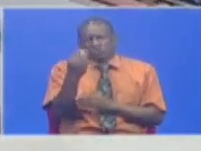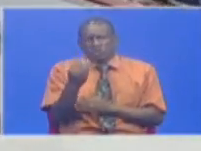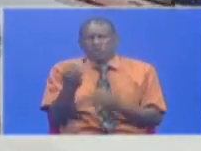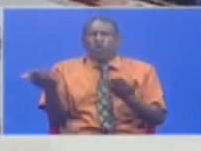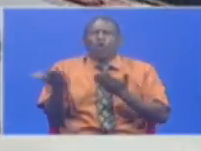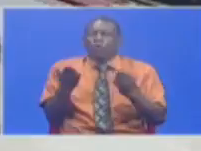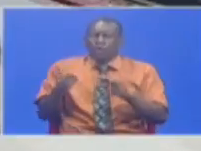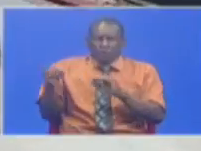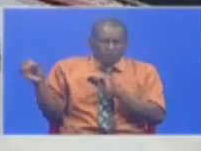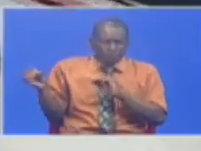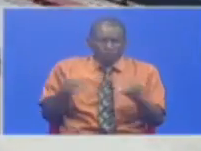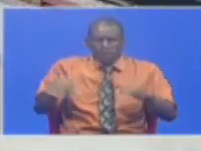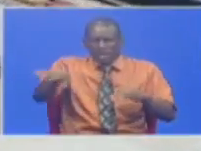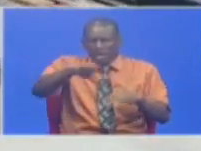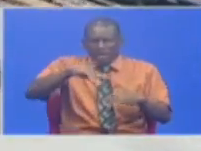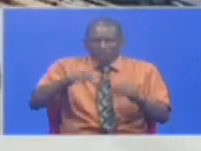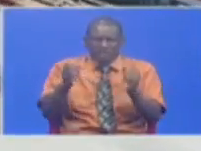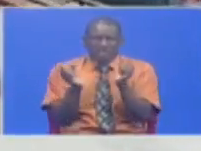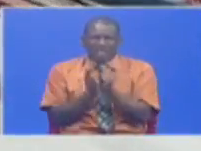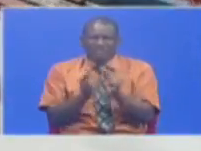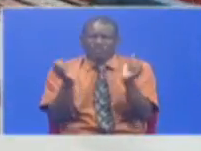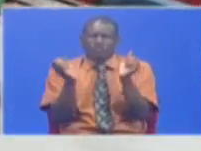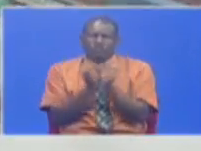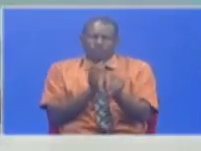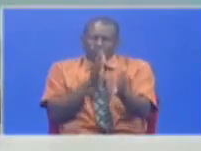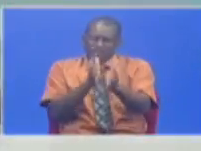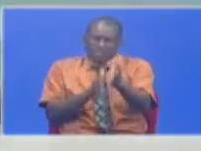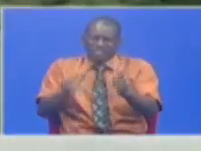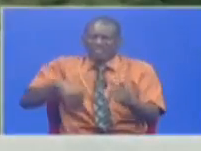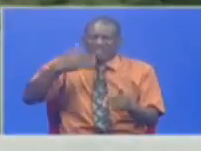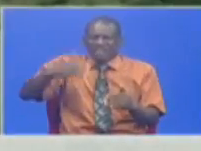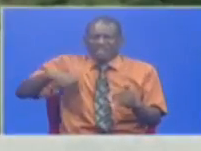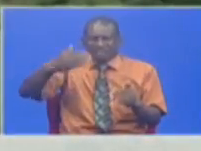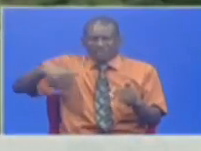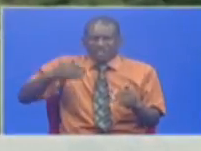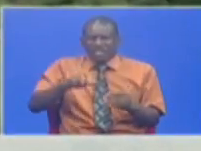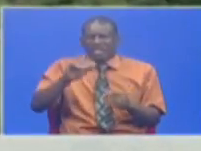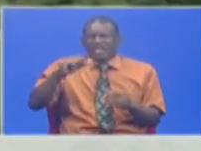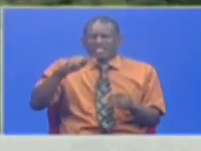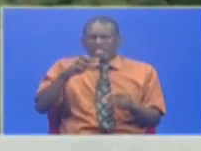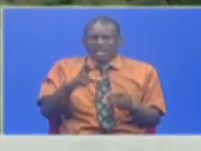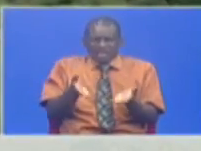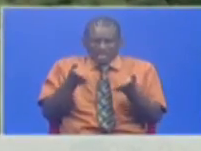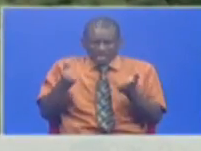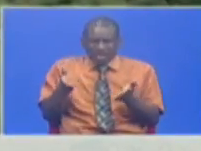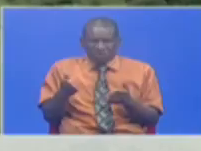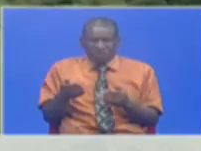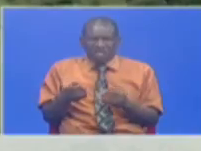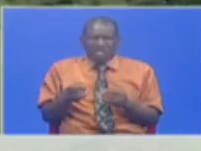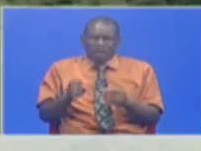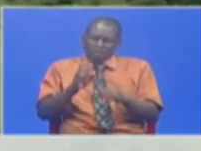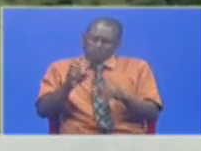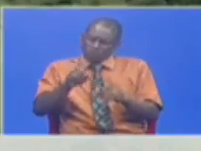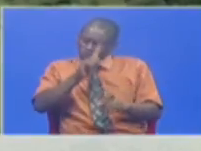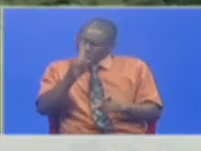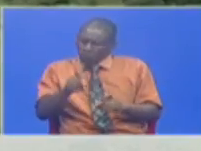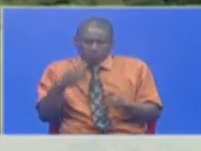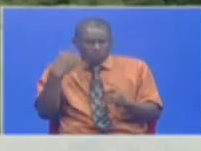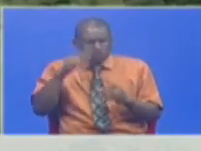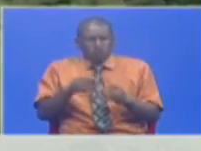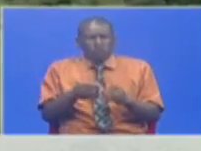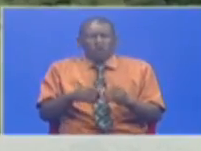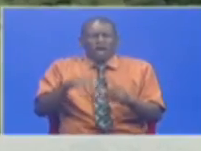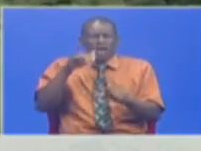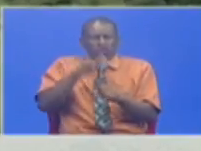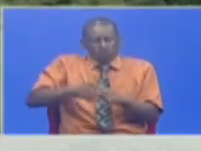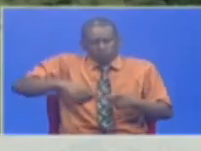moving approximately 11 to 12 trains every day. The SGR is also currently under the spotlight for exaggerated